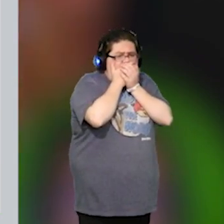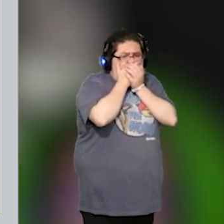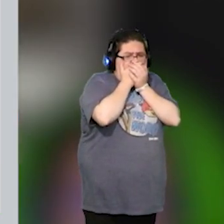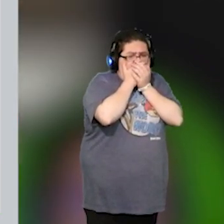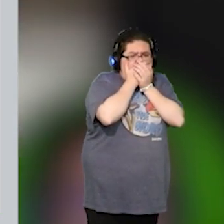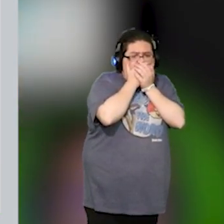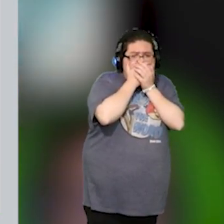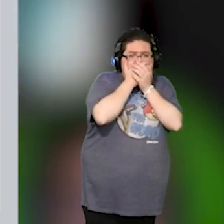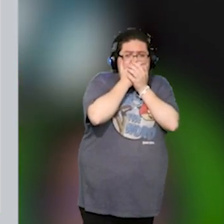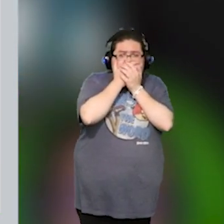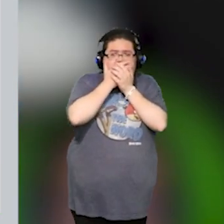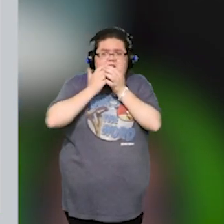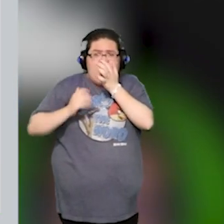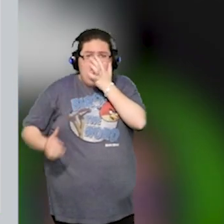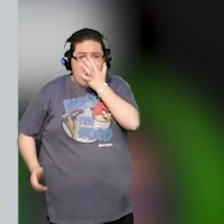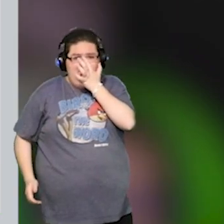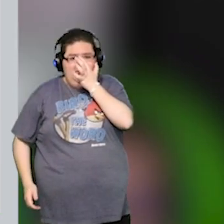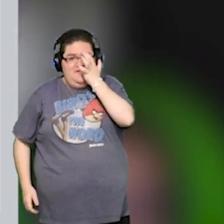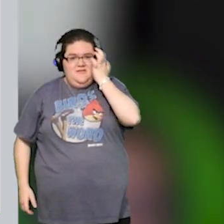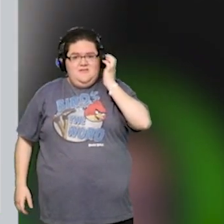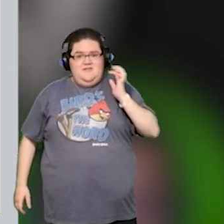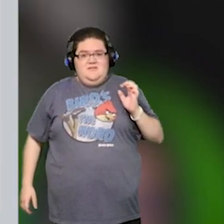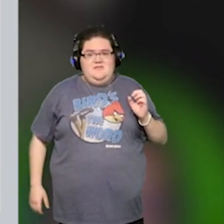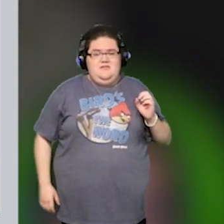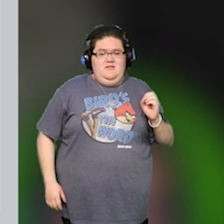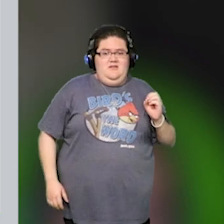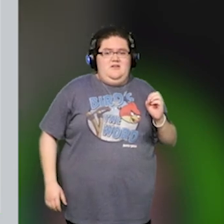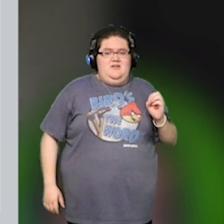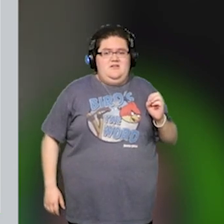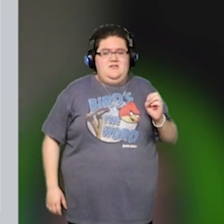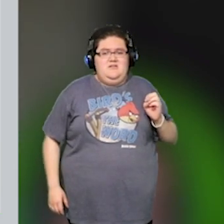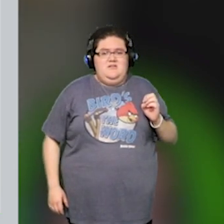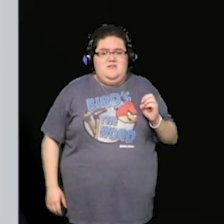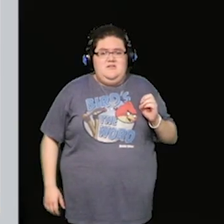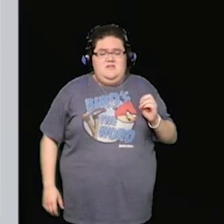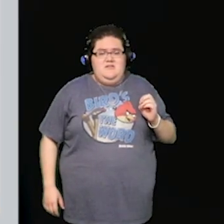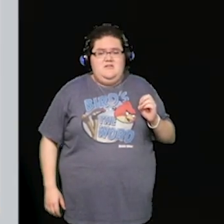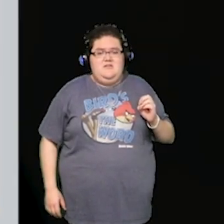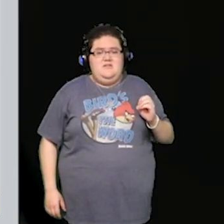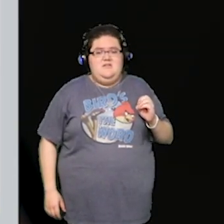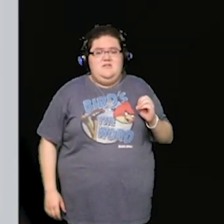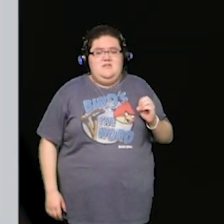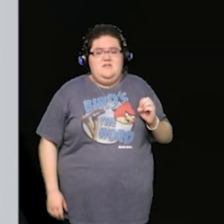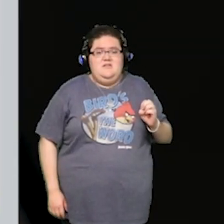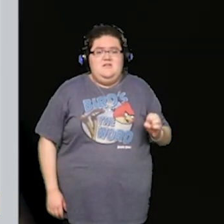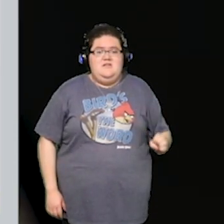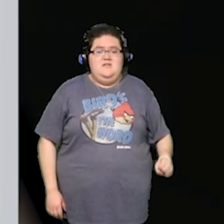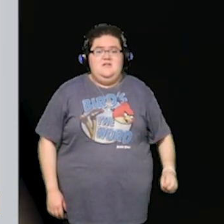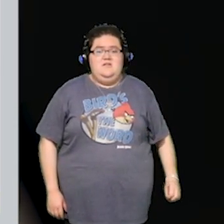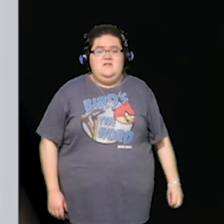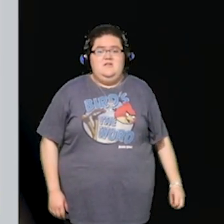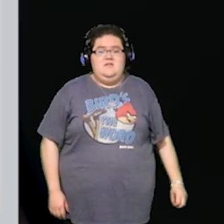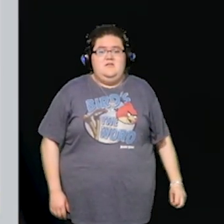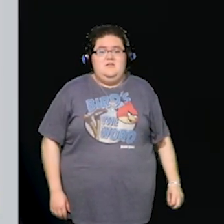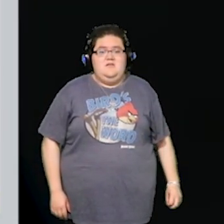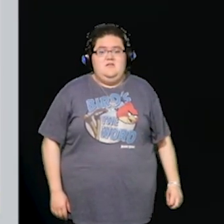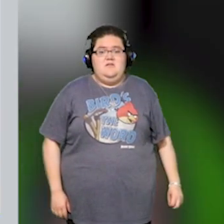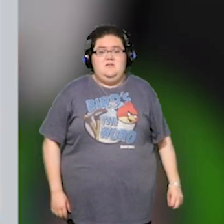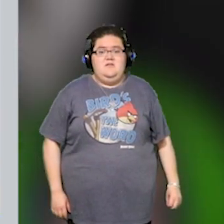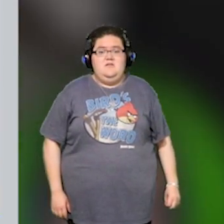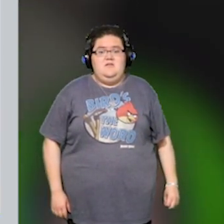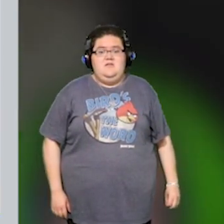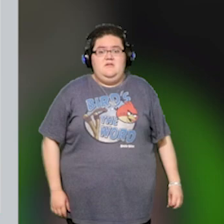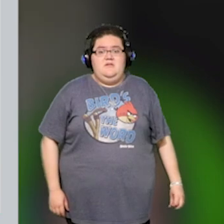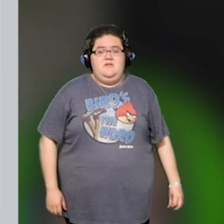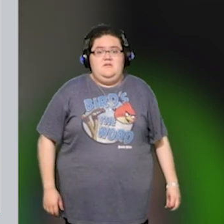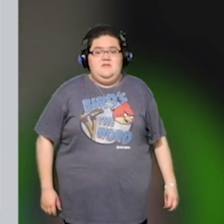Oh my god. That's not wrestling. That's kicking someone in the head. You can tell it's bad here, right? Because the ref goes straight over to him and he's like, are